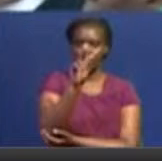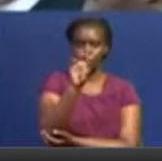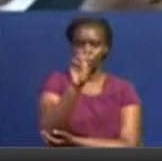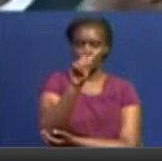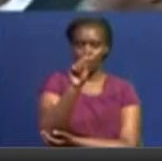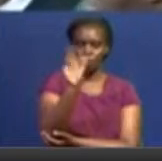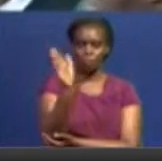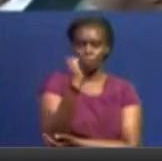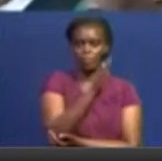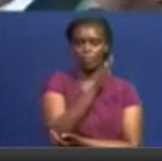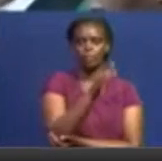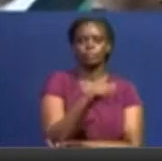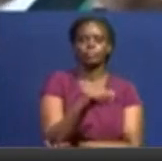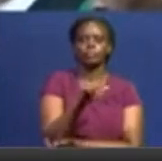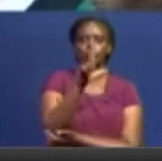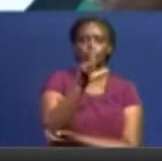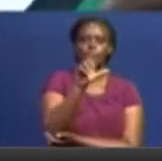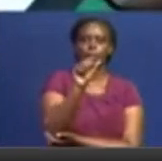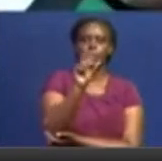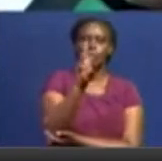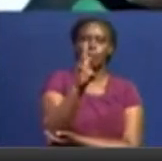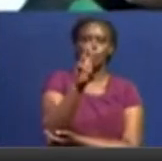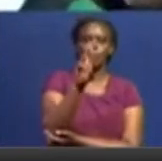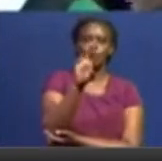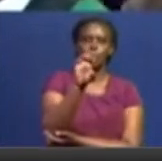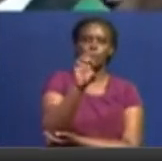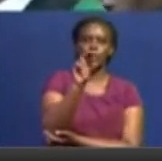Tigania East Lawrence Puruaburi.